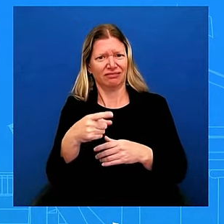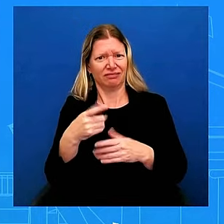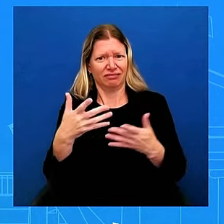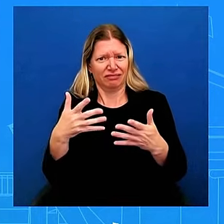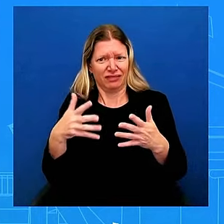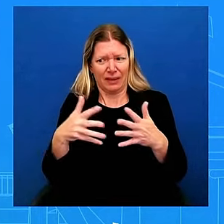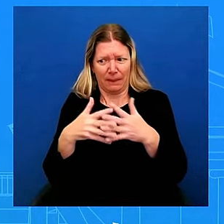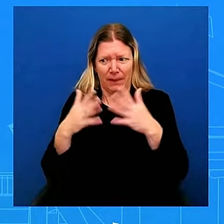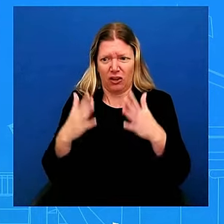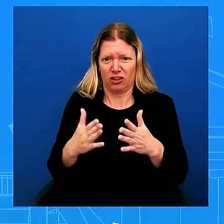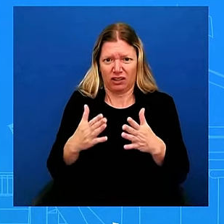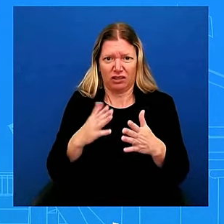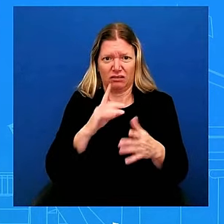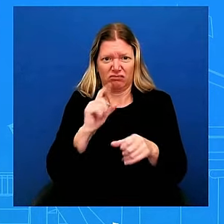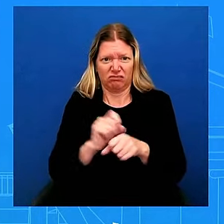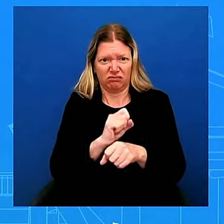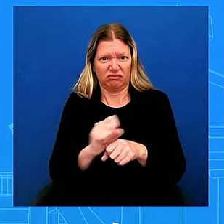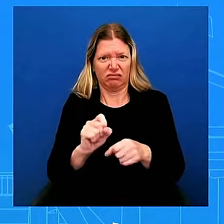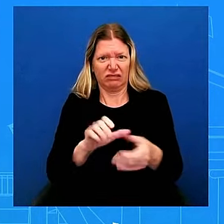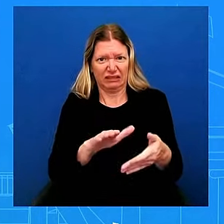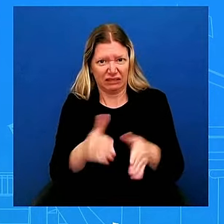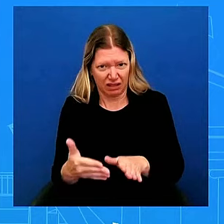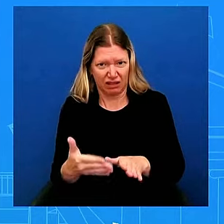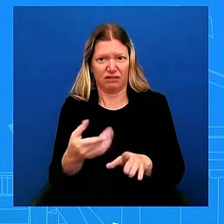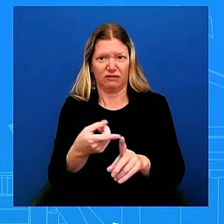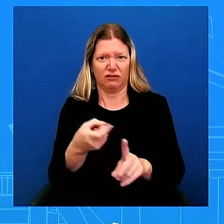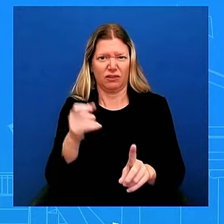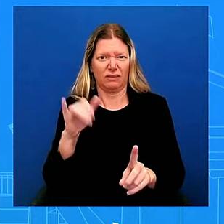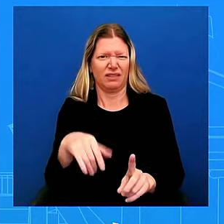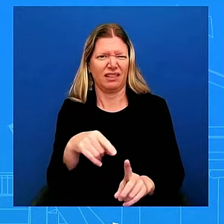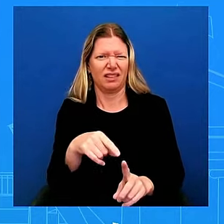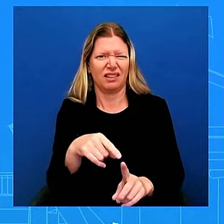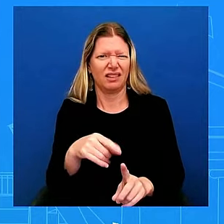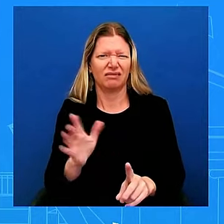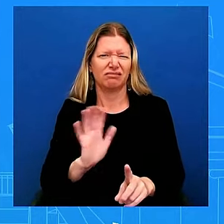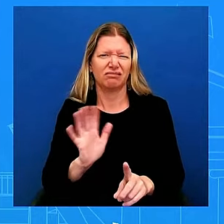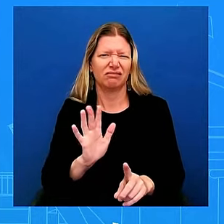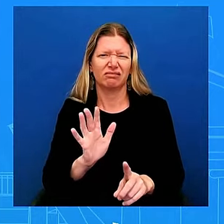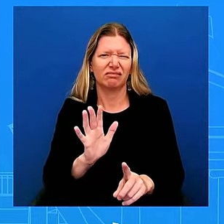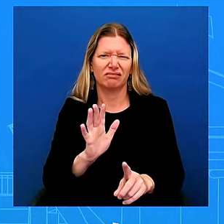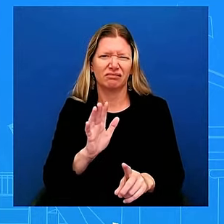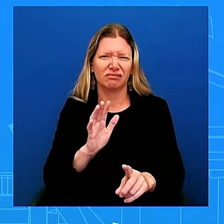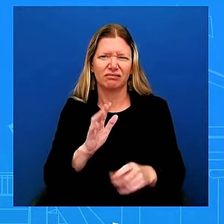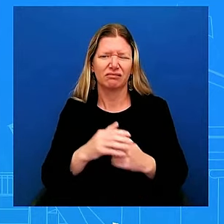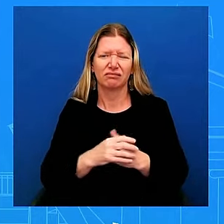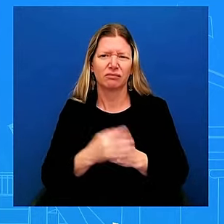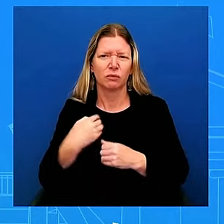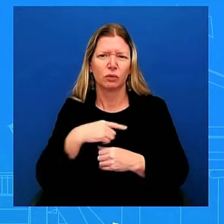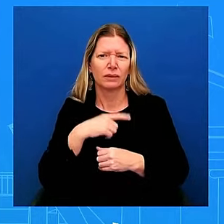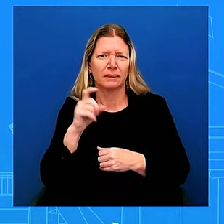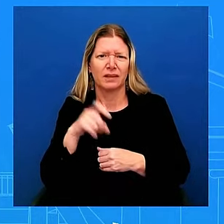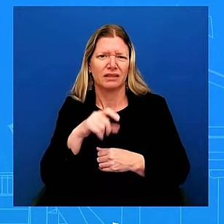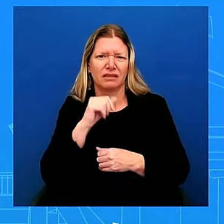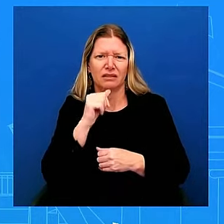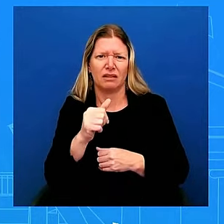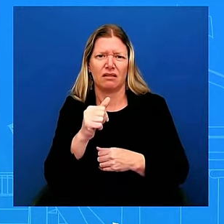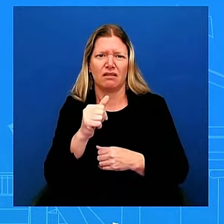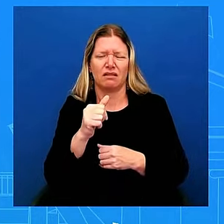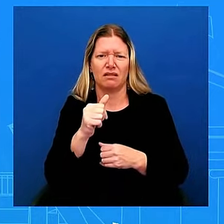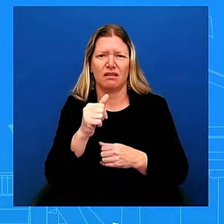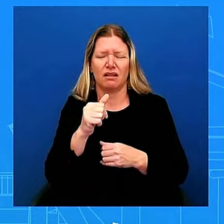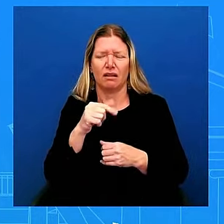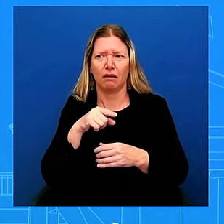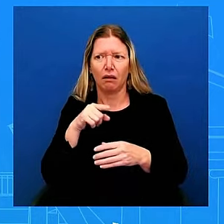this road in America. There's no place in America for this kind of violence ever. We